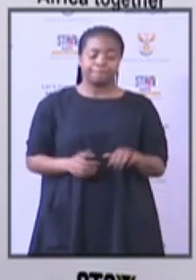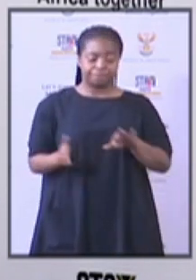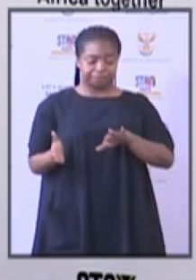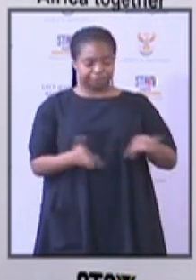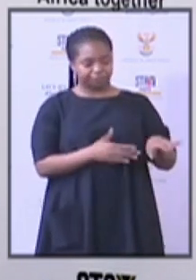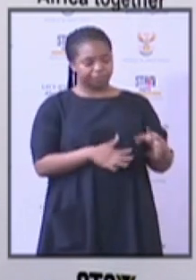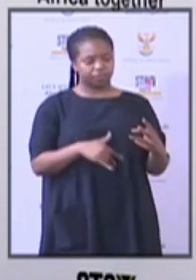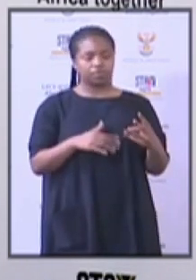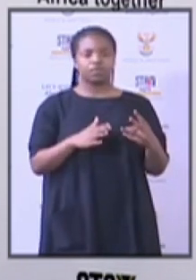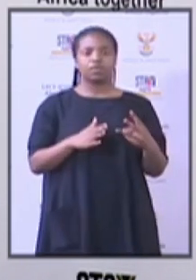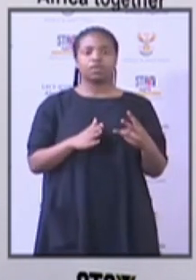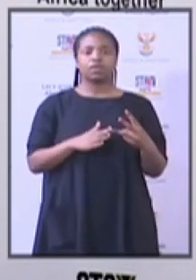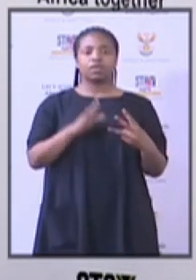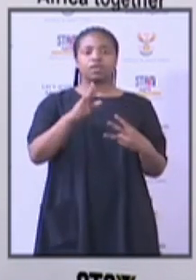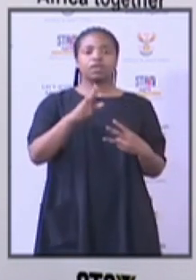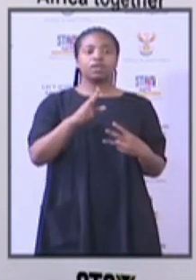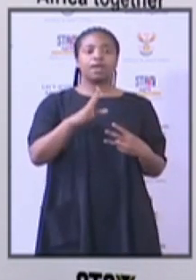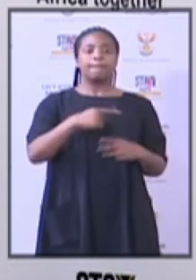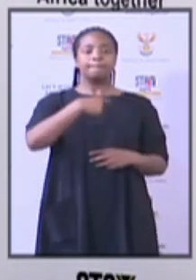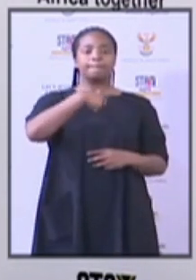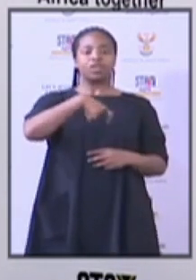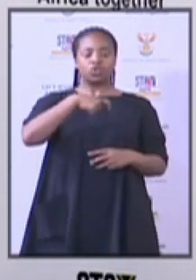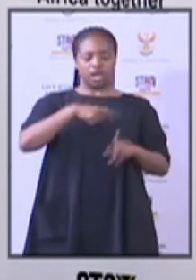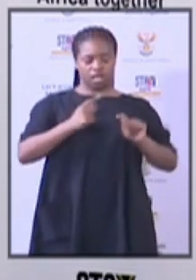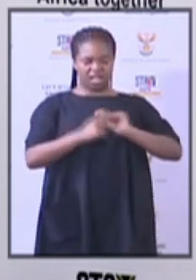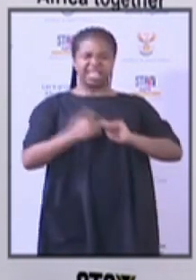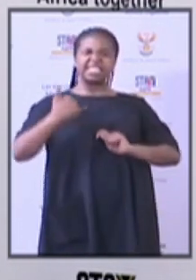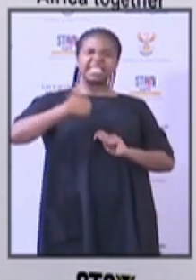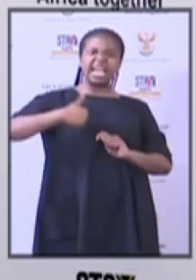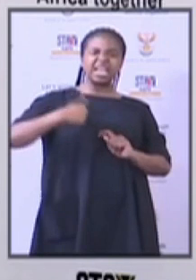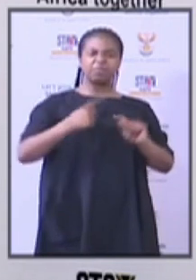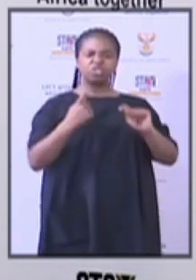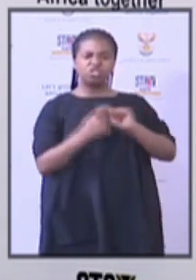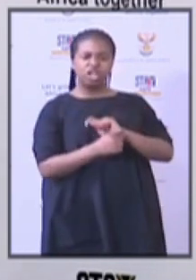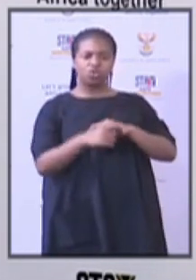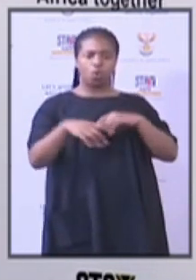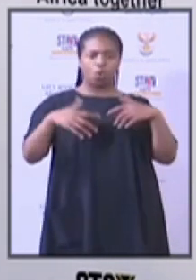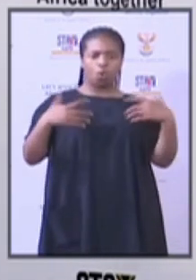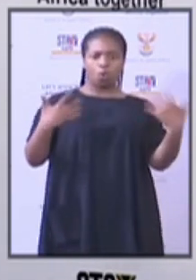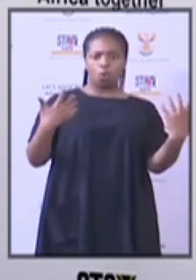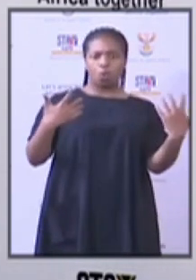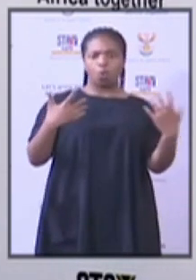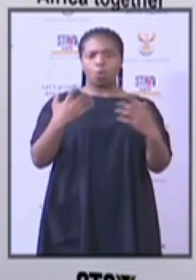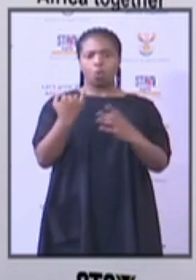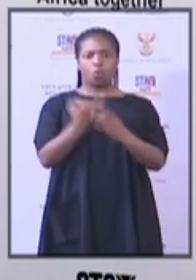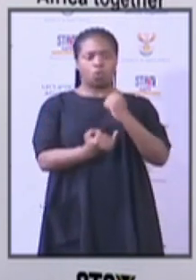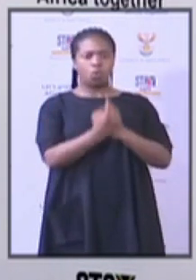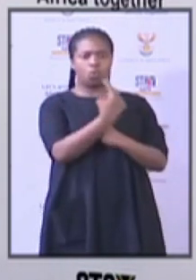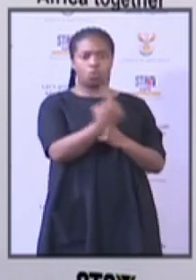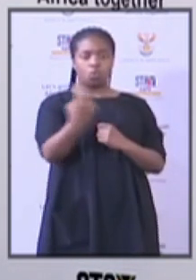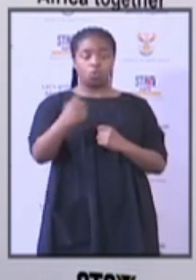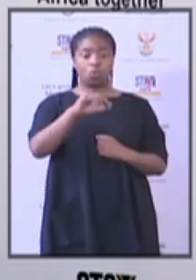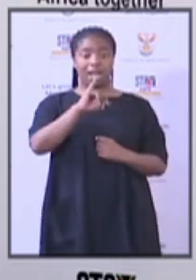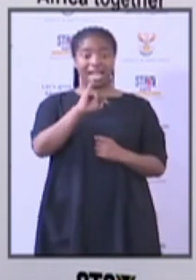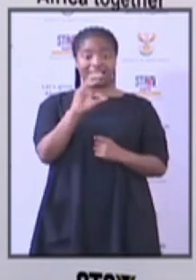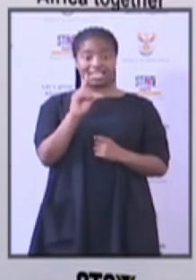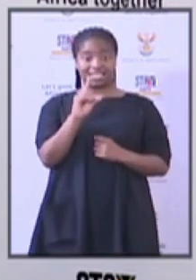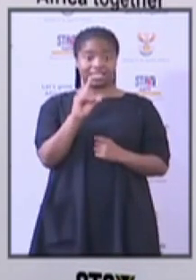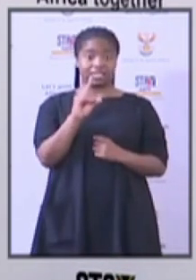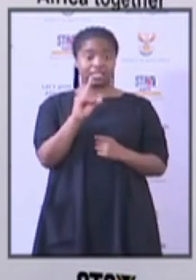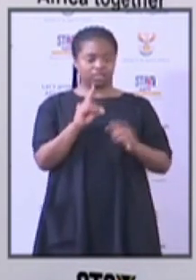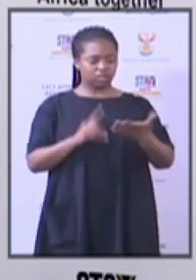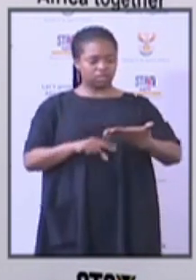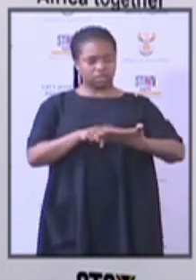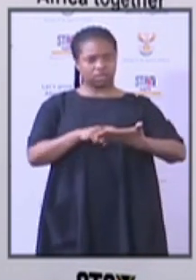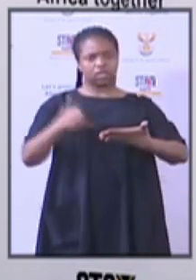Applications for amendment of personal particulars. Batho ba ileng gore pasa tša bona di bontšha se seng se ba sa se